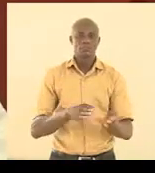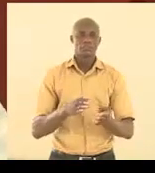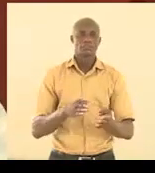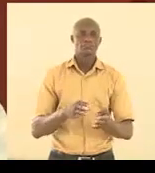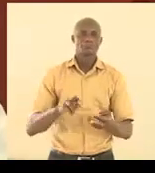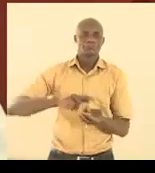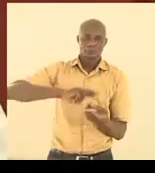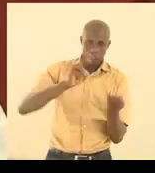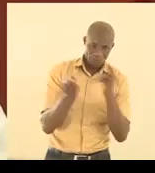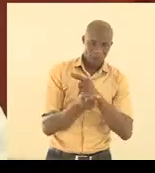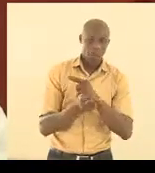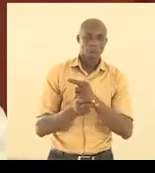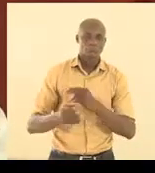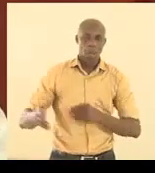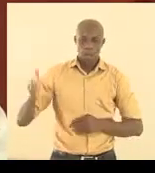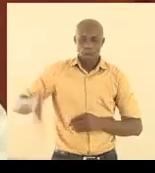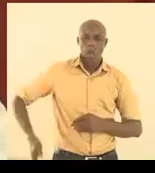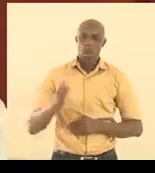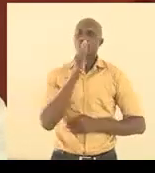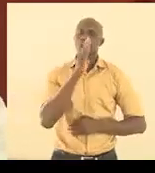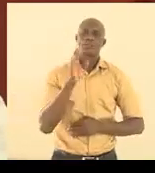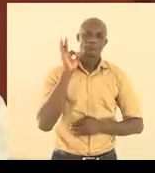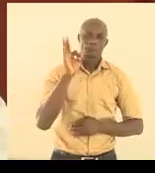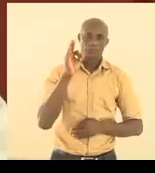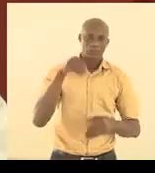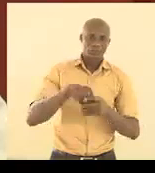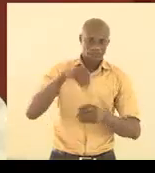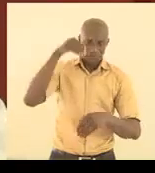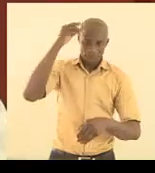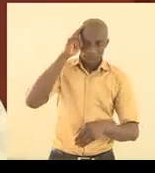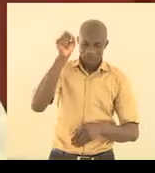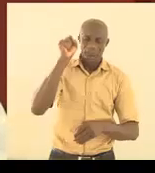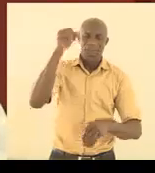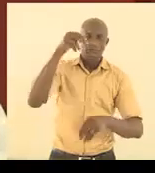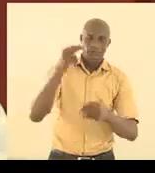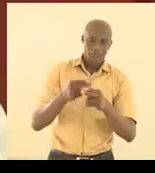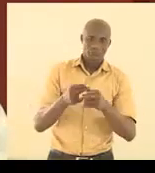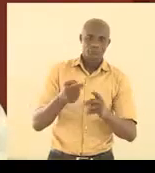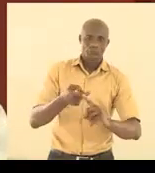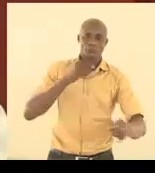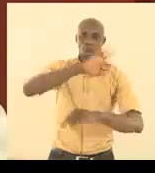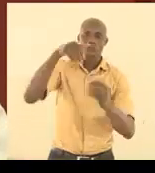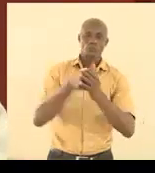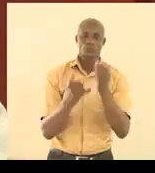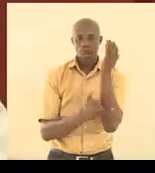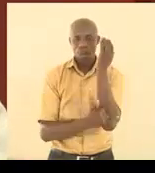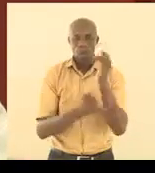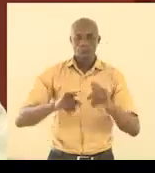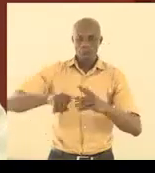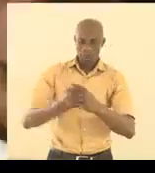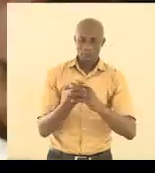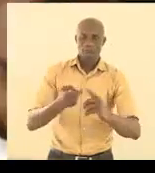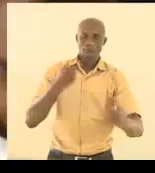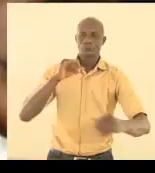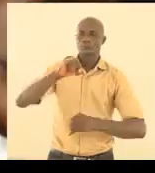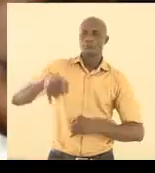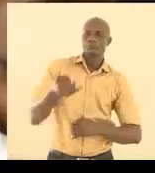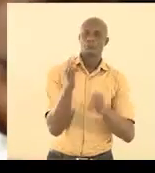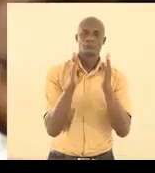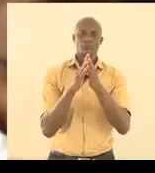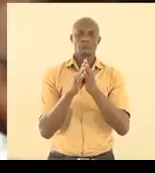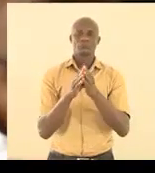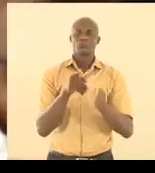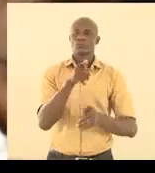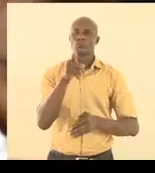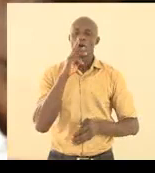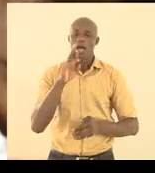and forgiveness of sins should be preached in his name to all nations, beginning from Jerusalem.